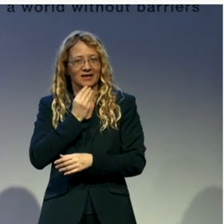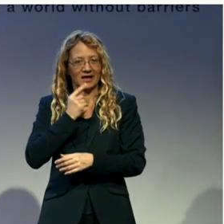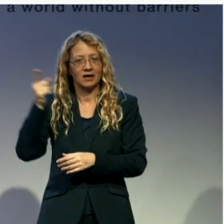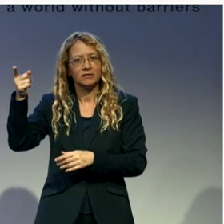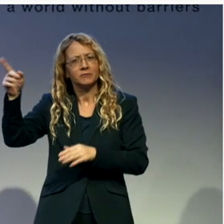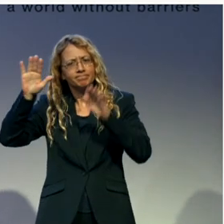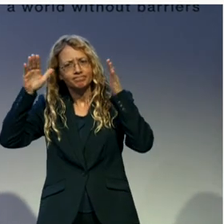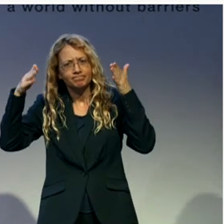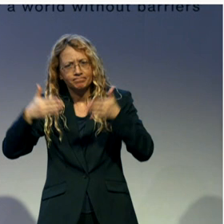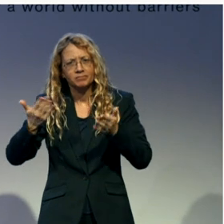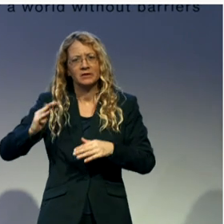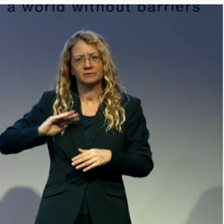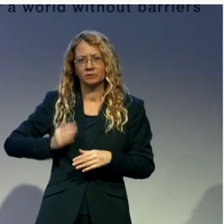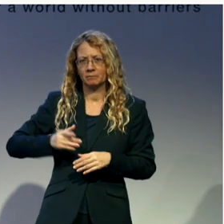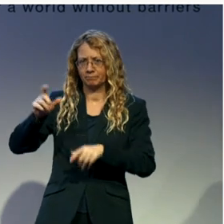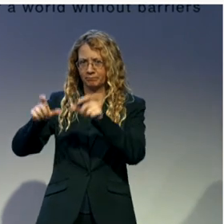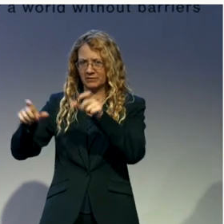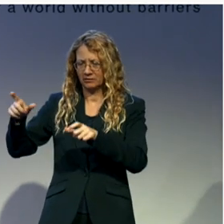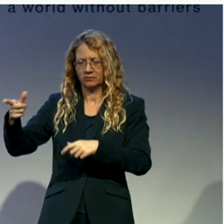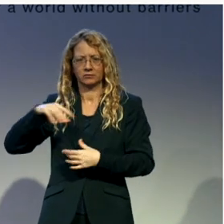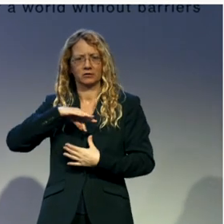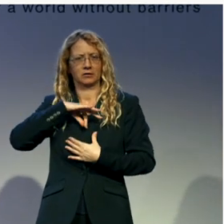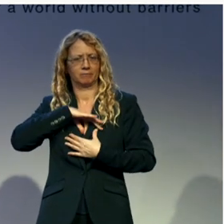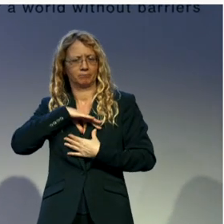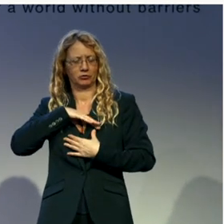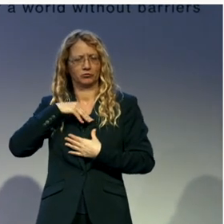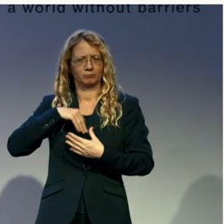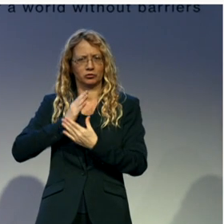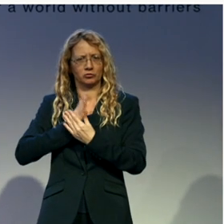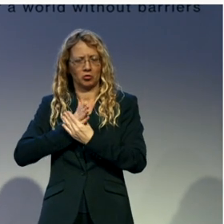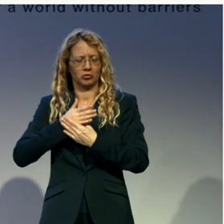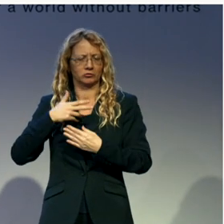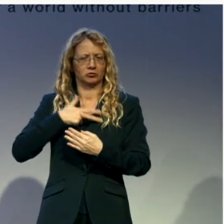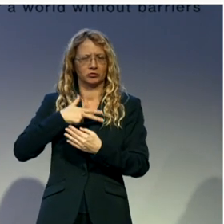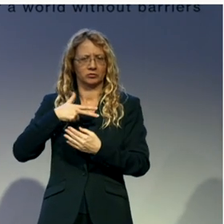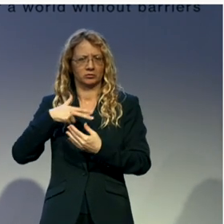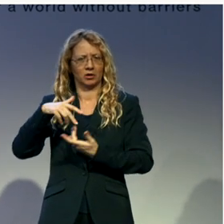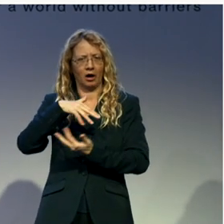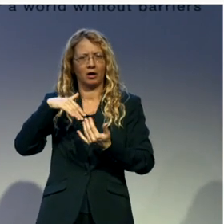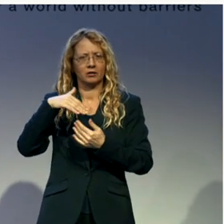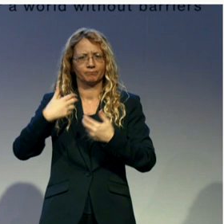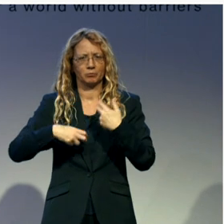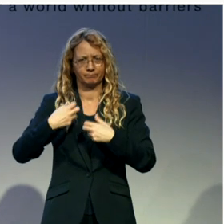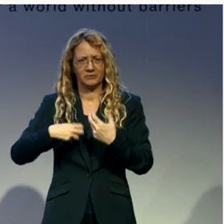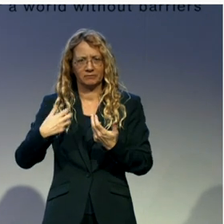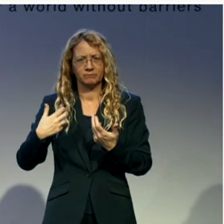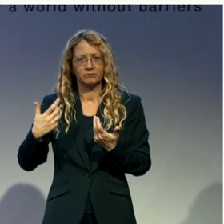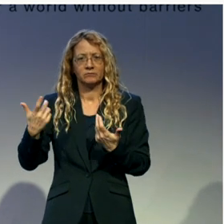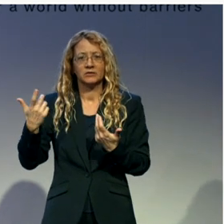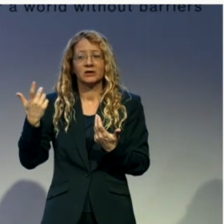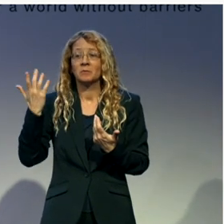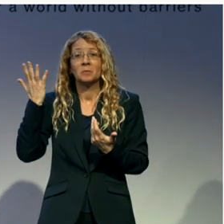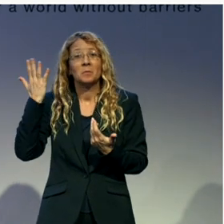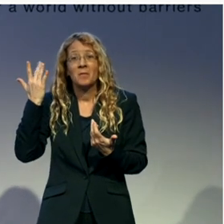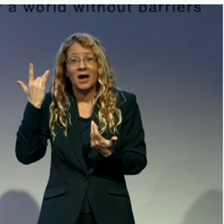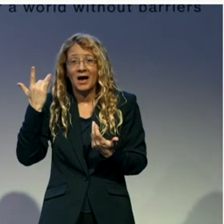psychosocial disabilities. And you said that the root cause of most of these disabilities is sexual abuse. So what you did is, in